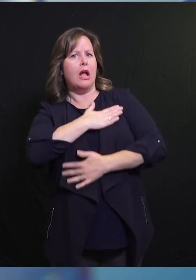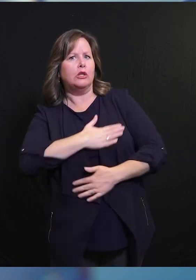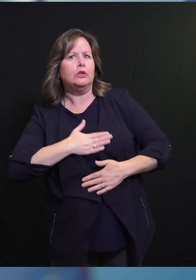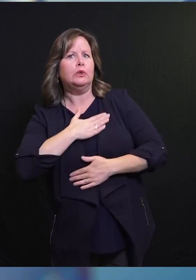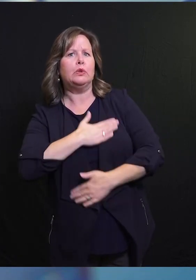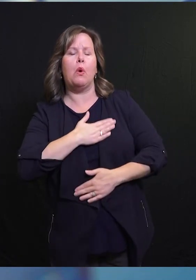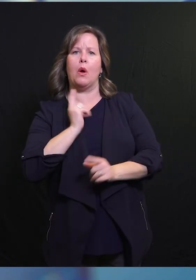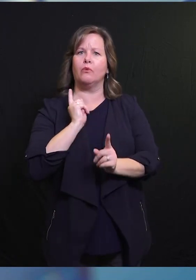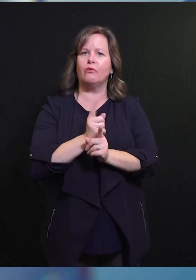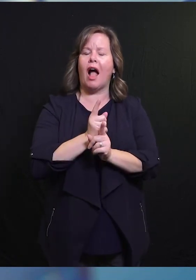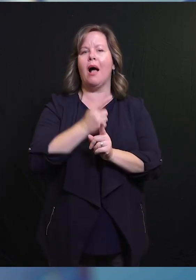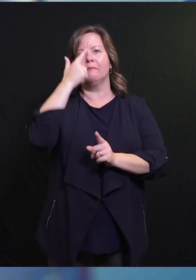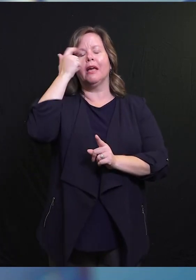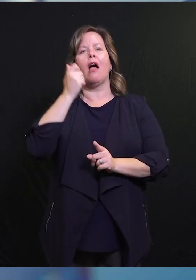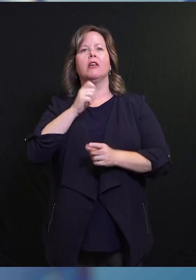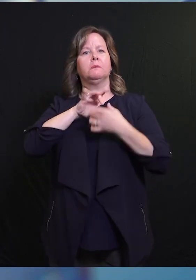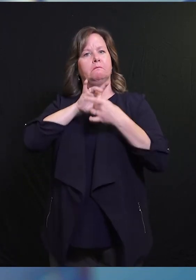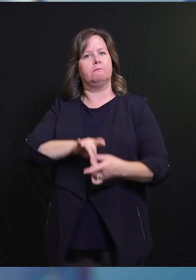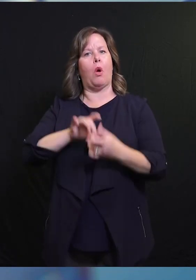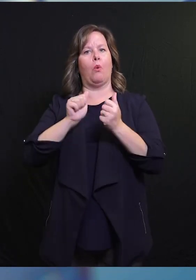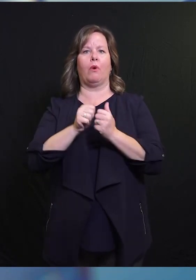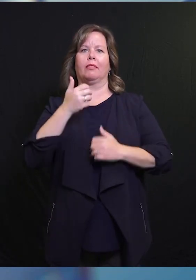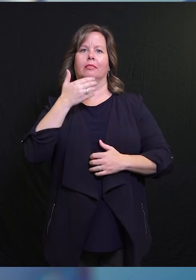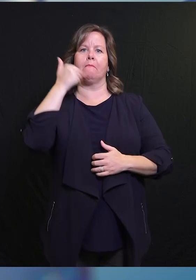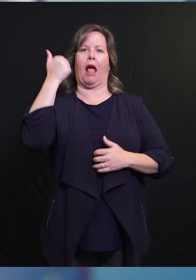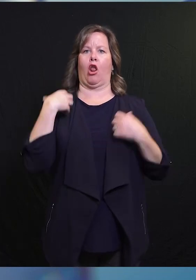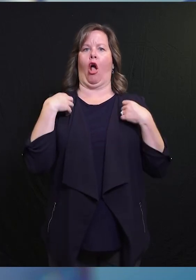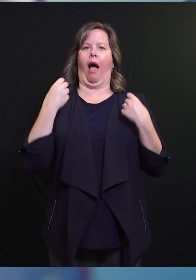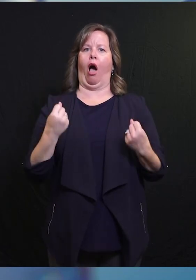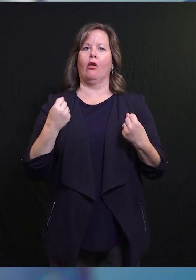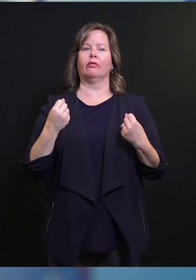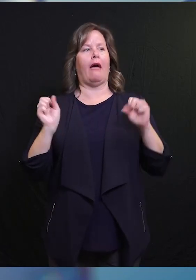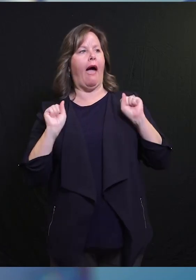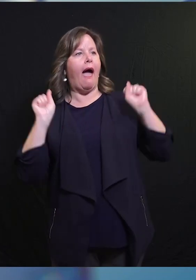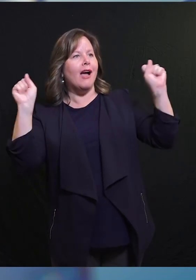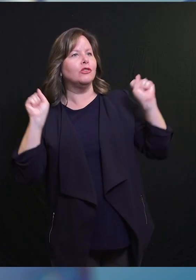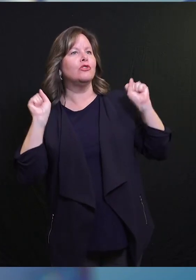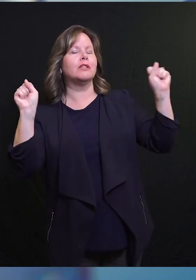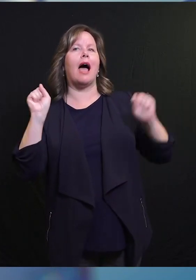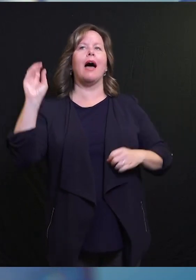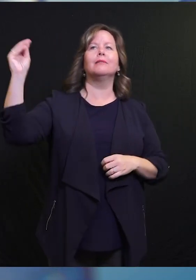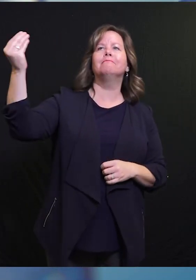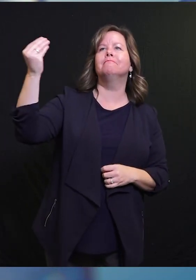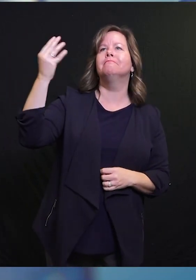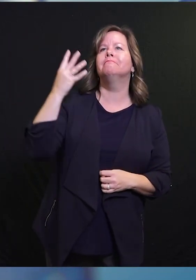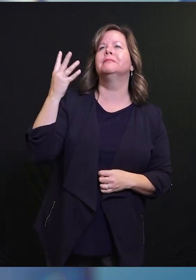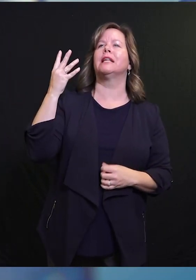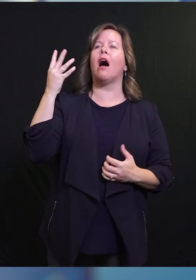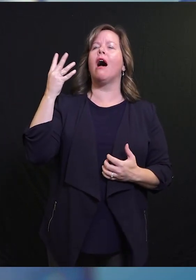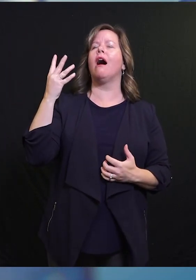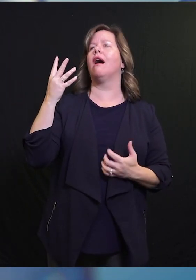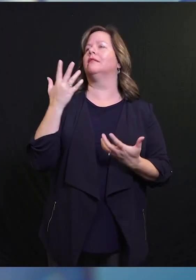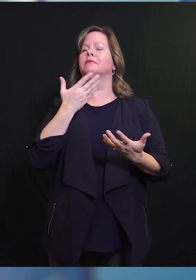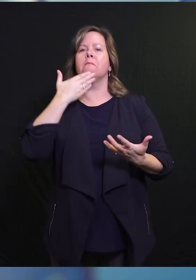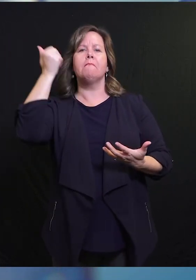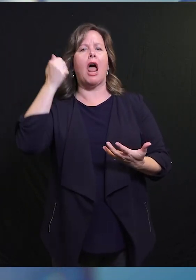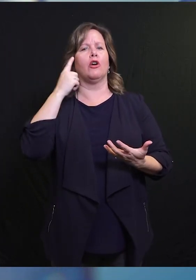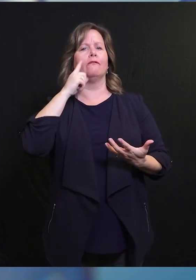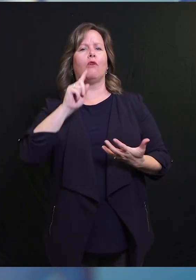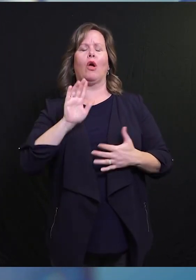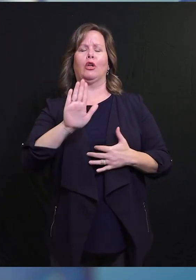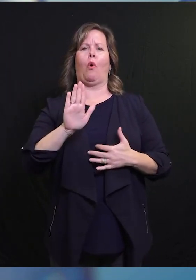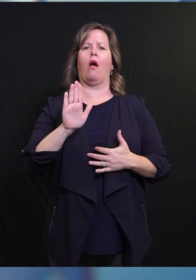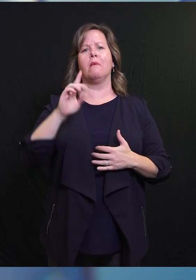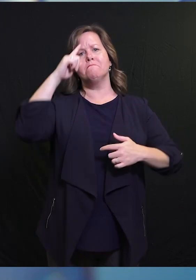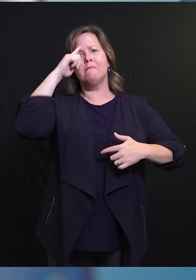correlates to better health. It's a great idea. Exercise, fresh air, sunlight, all of these things correlate to better mental health, better physical